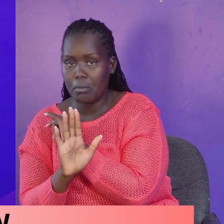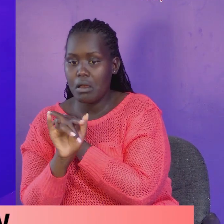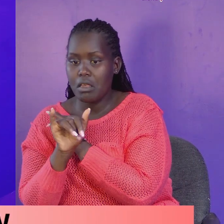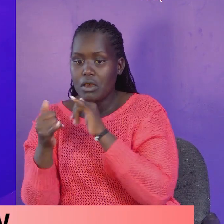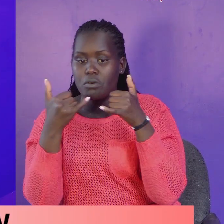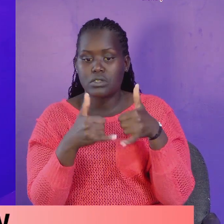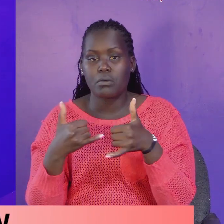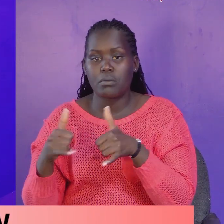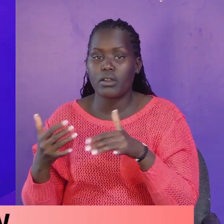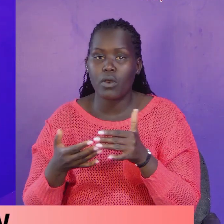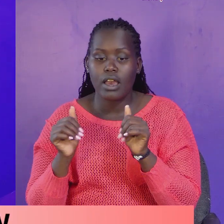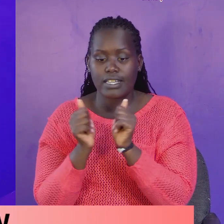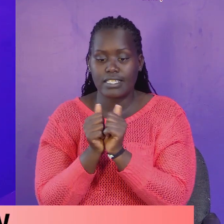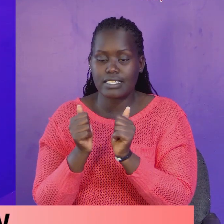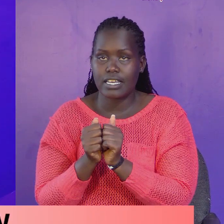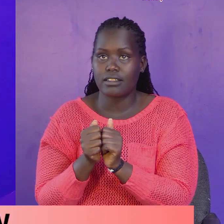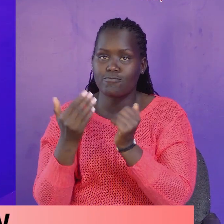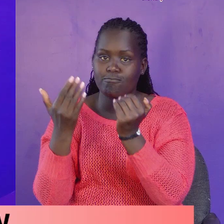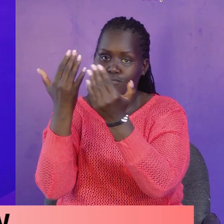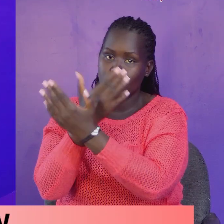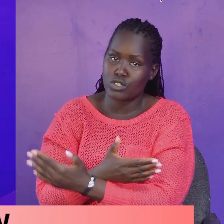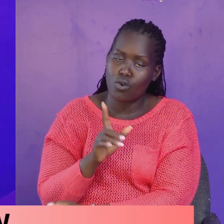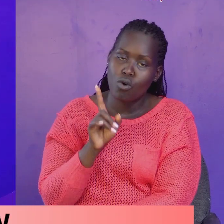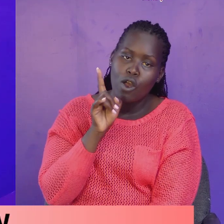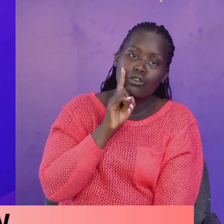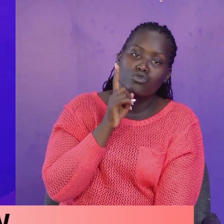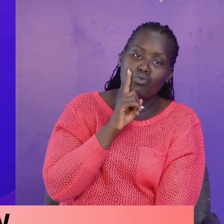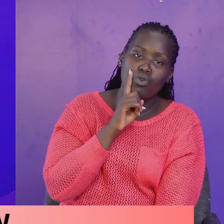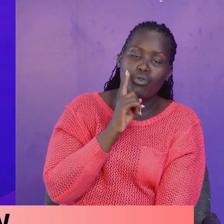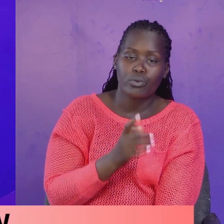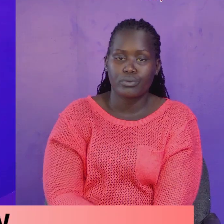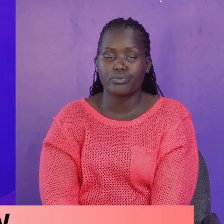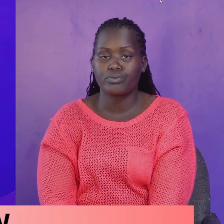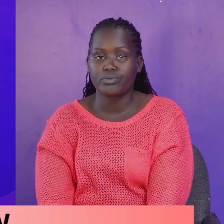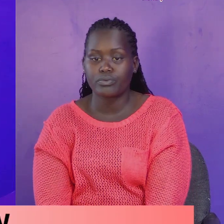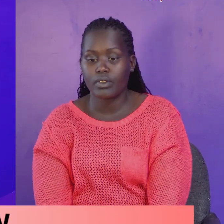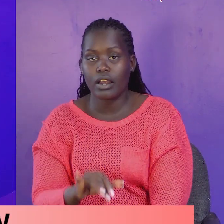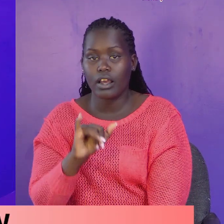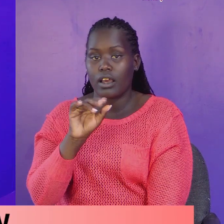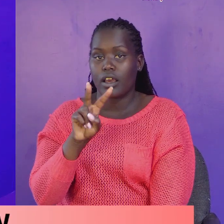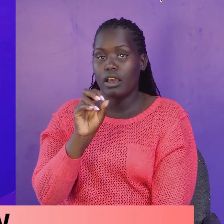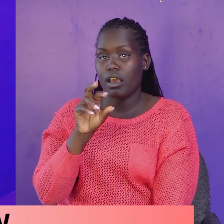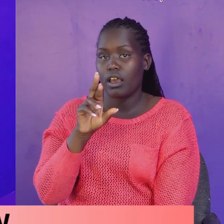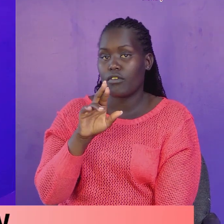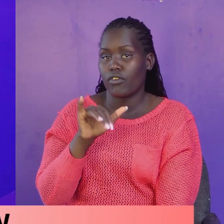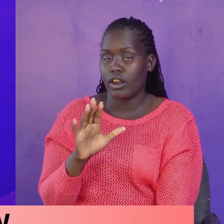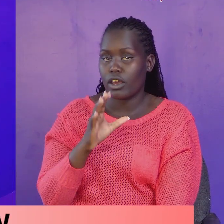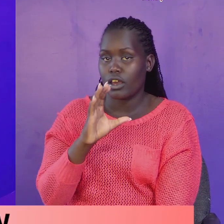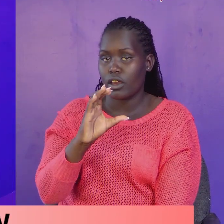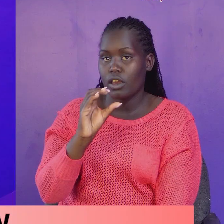played at 10 p.m. at night. Tomorrow, 10 p.m. Tomorrow 10 p.m. Ivory Coast versus Kenya.